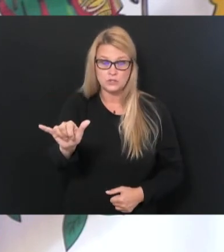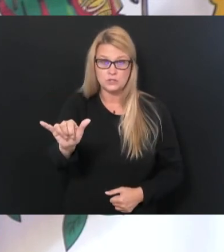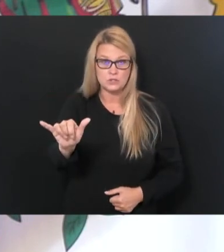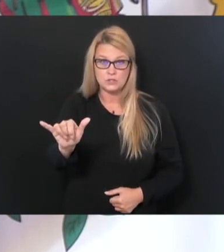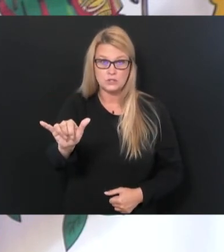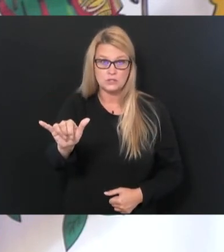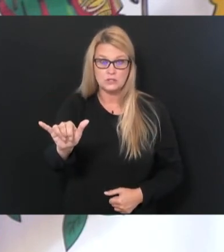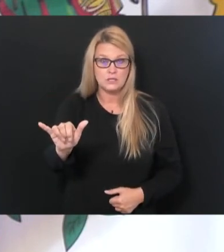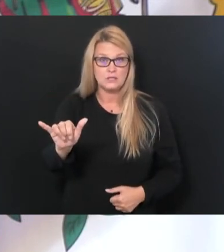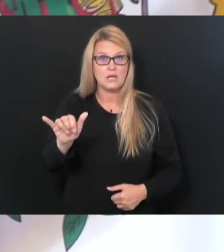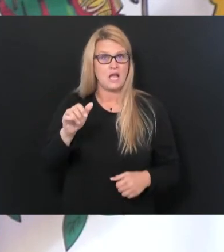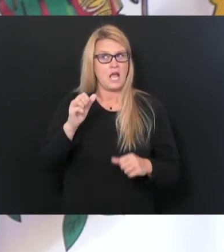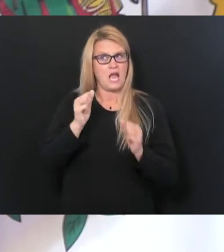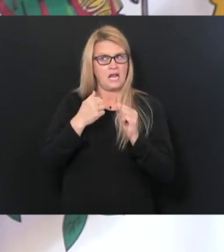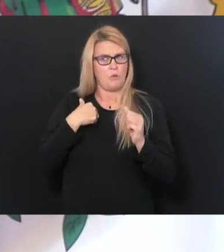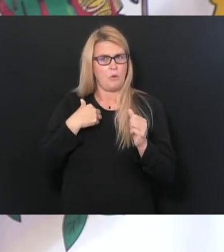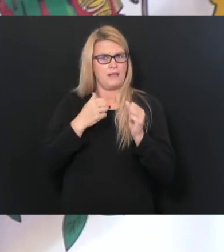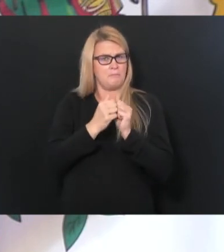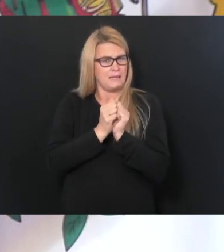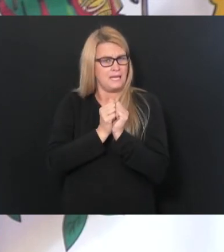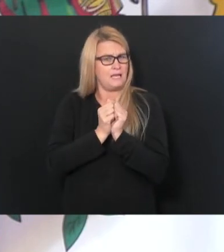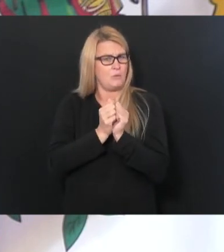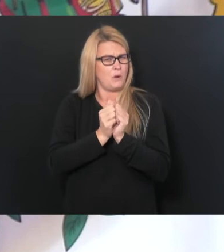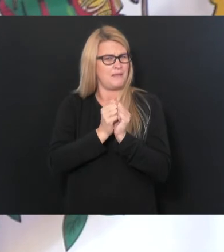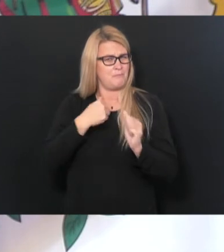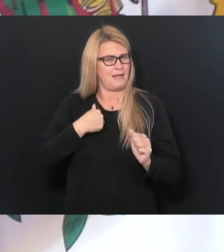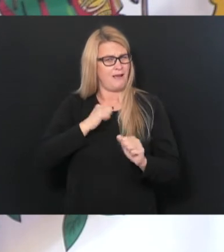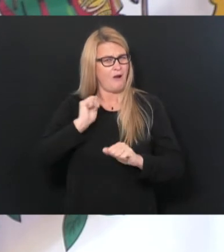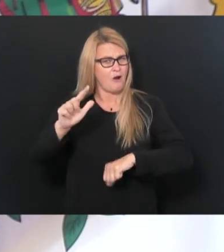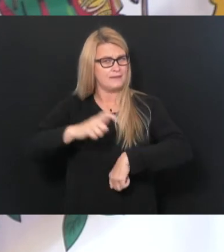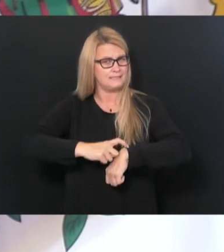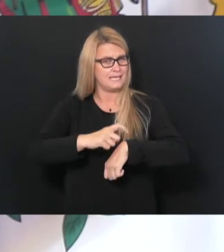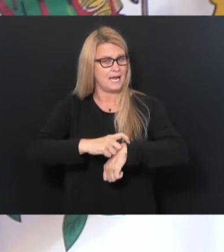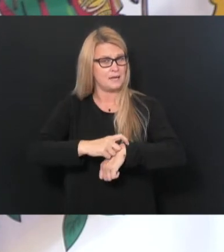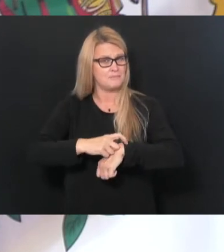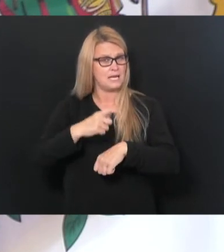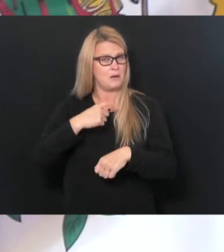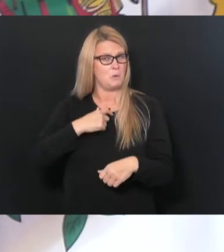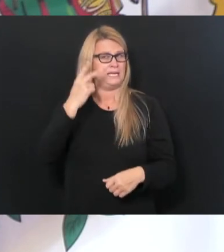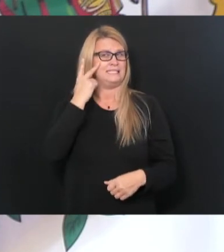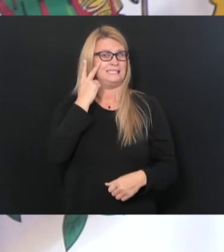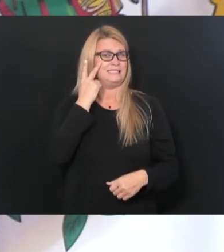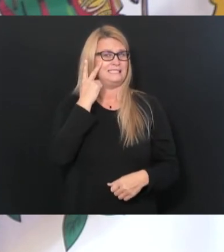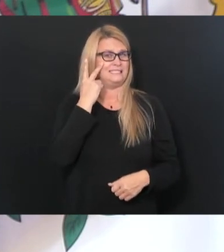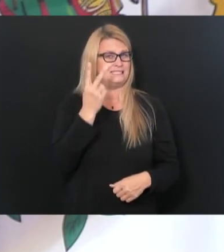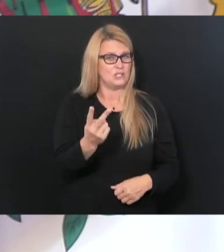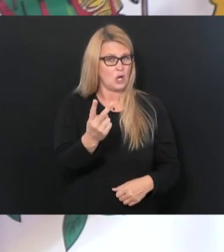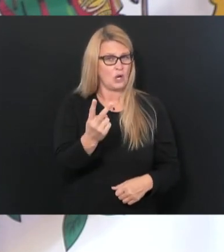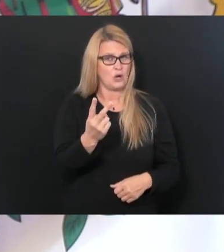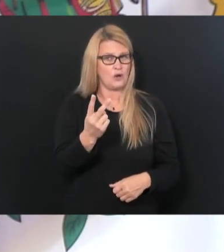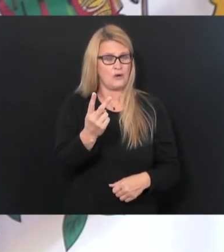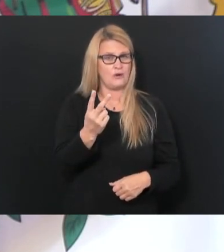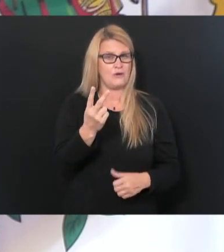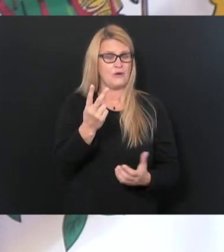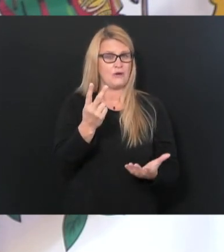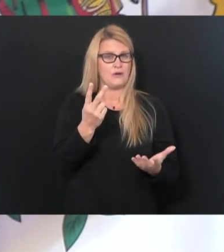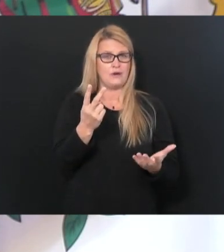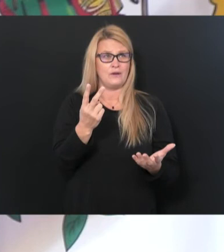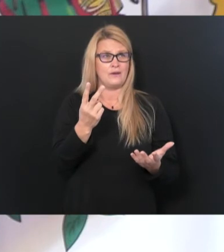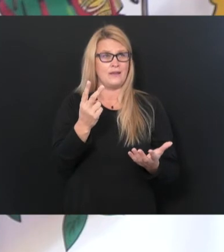And we carry that with us, and absolutely we saw a rebound of a university, a town,